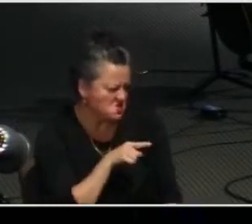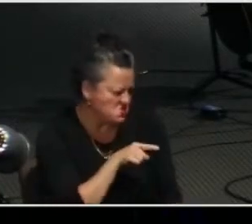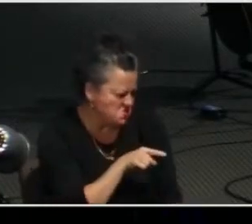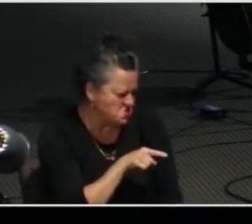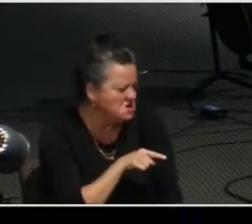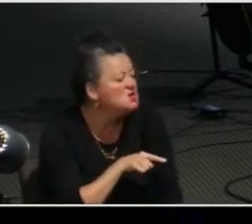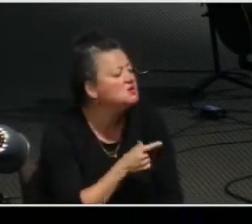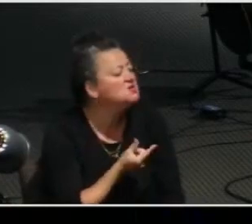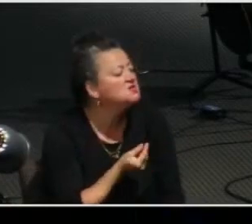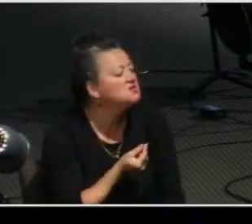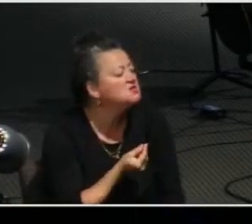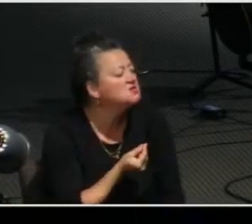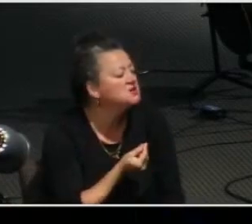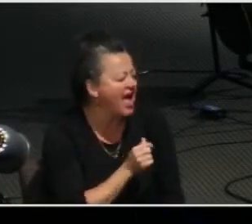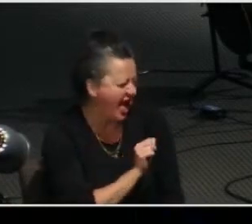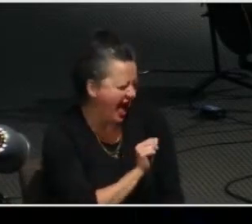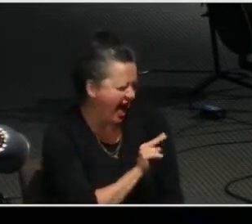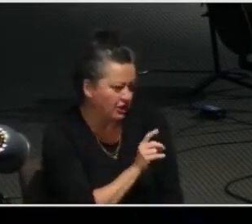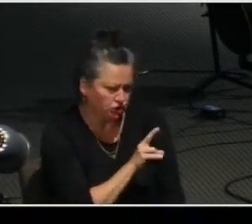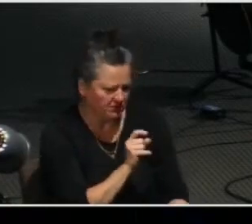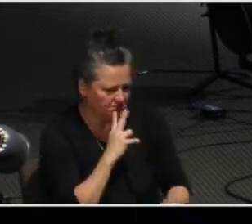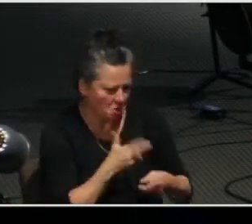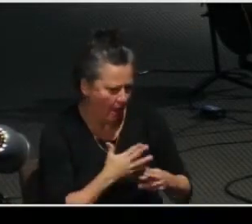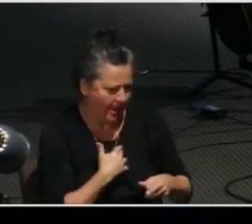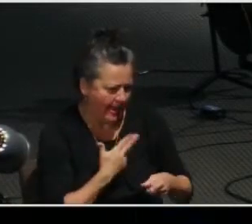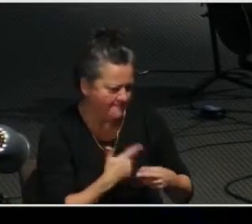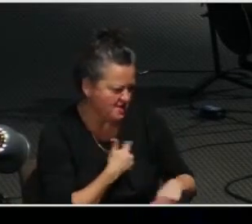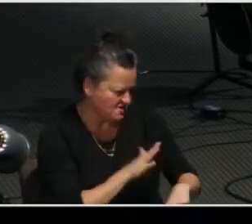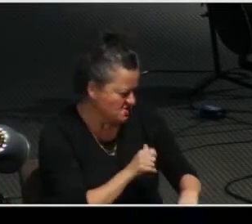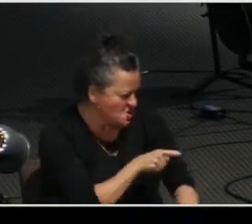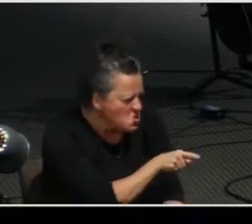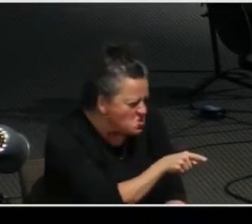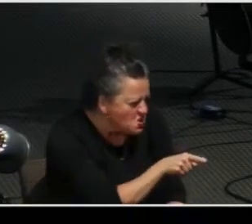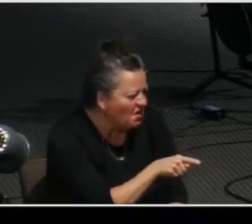what are you doing? Anders, what's with your face?